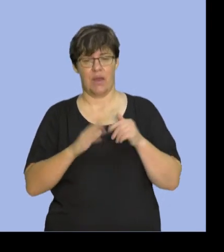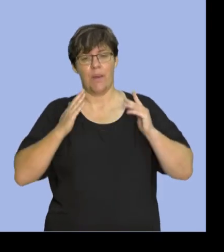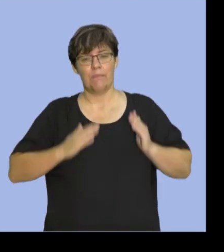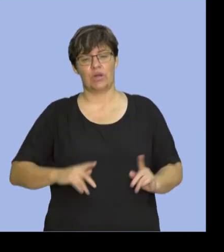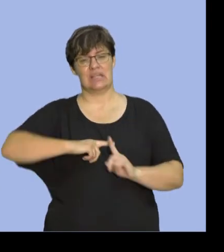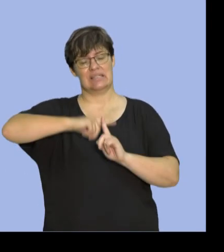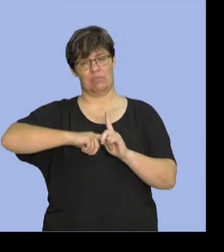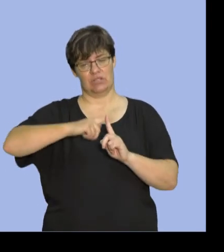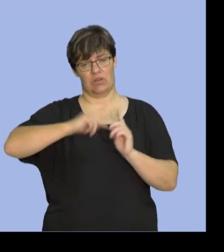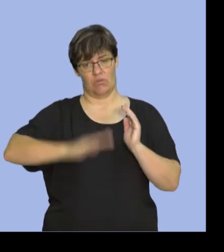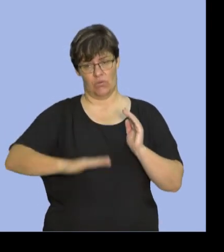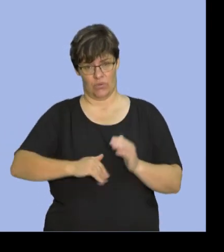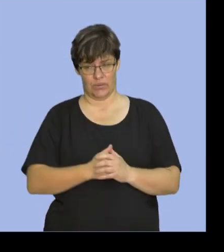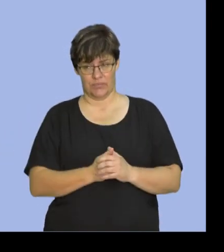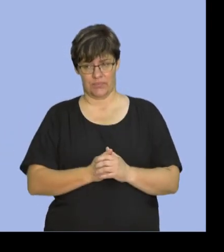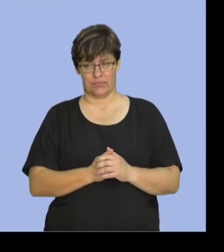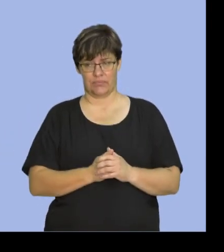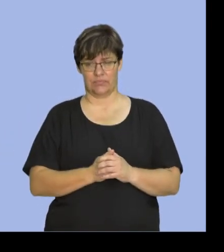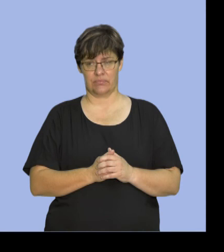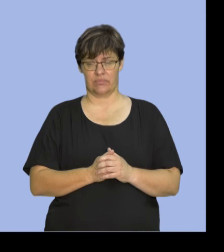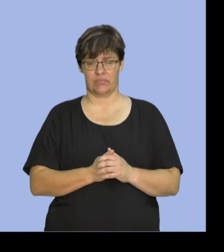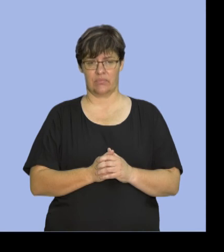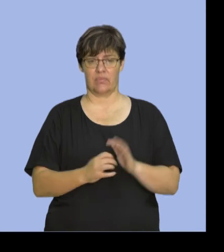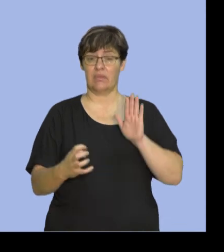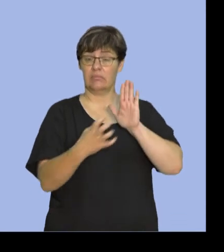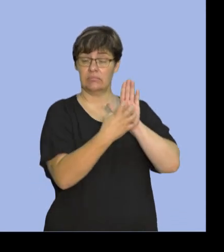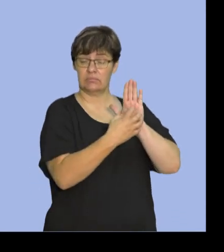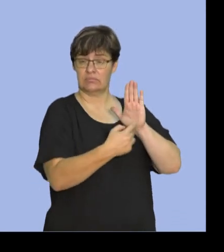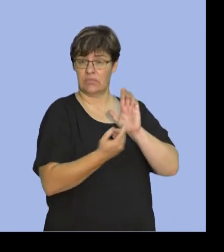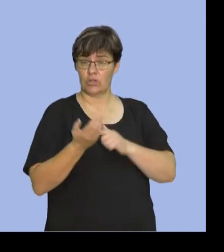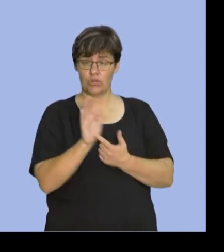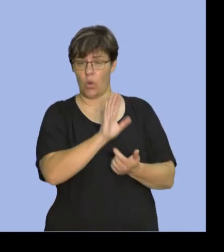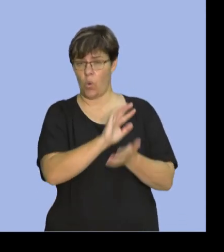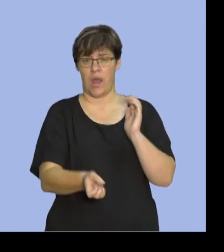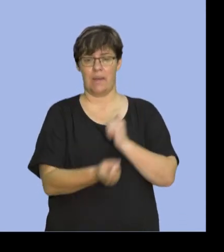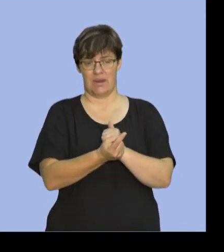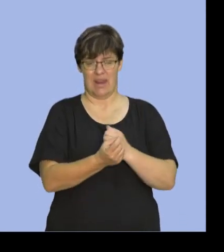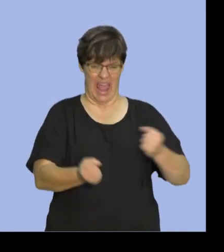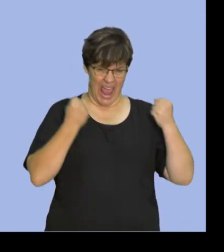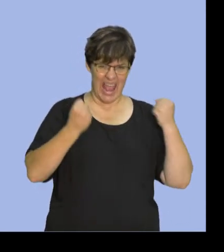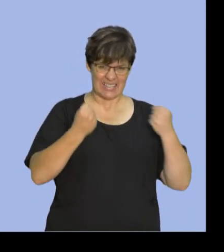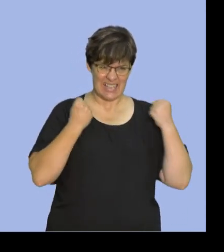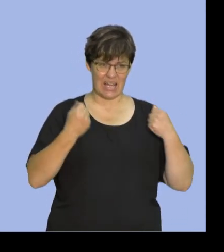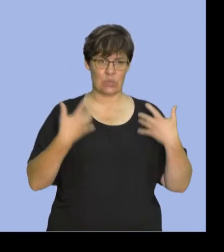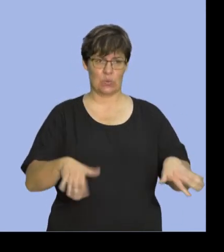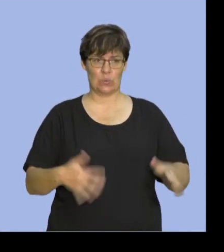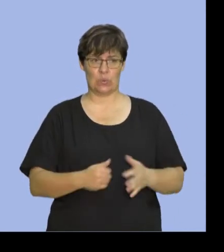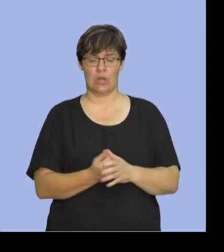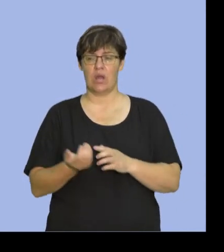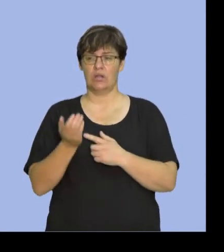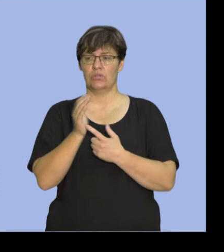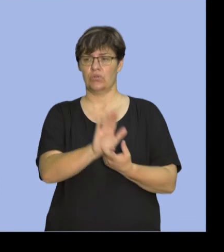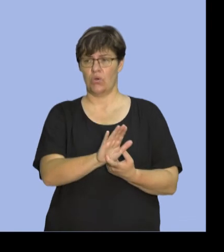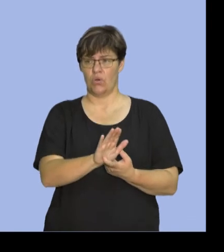temperature lower. So this diagram illustrates what has happened after a strenuous exercise, and it shows you what